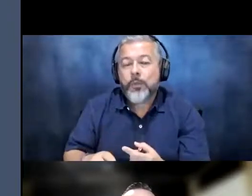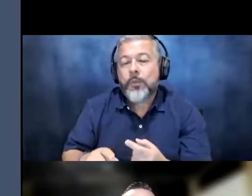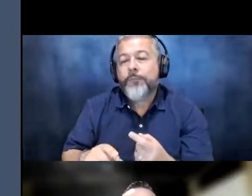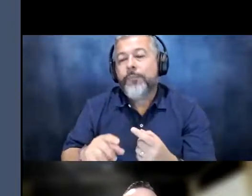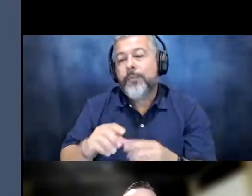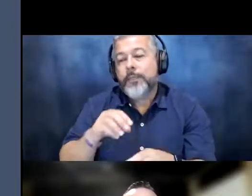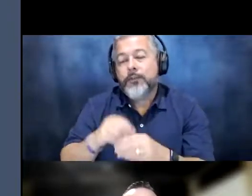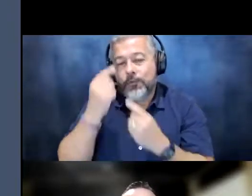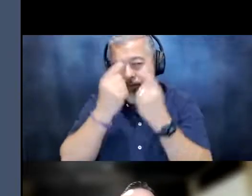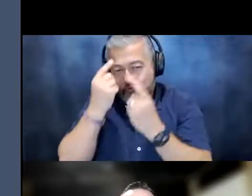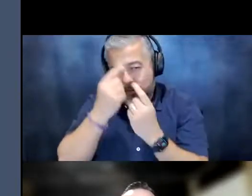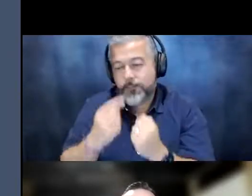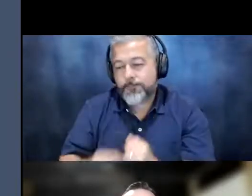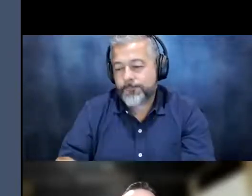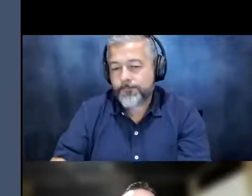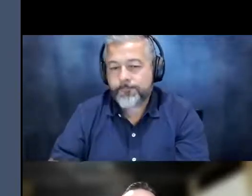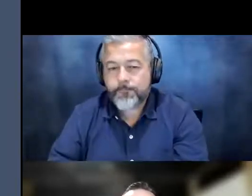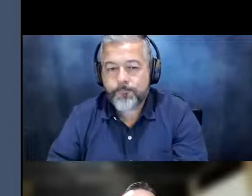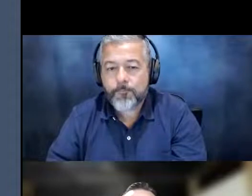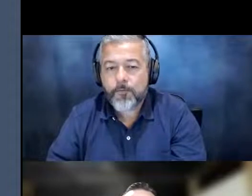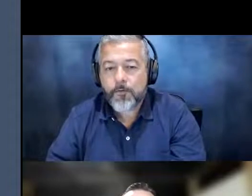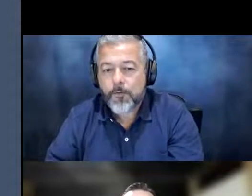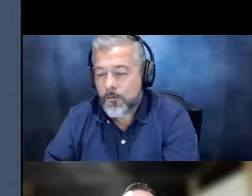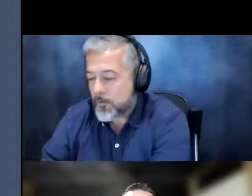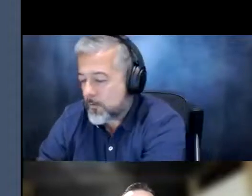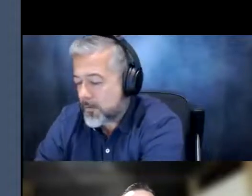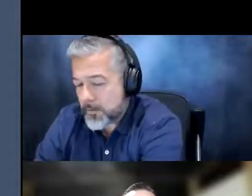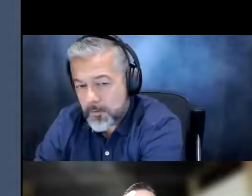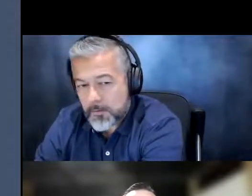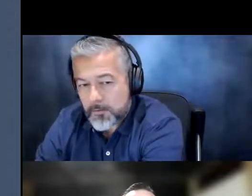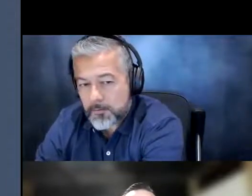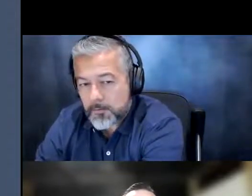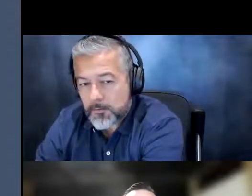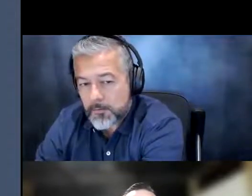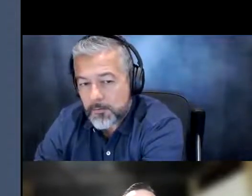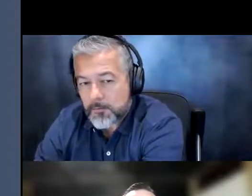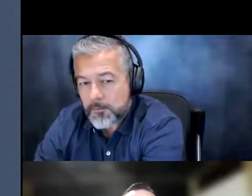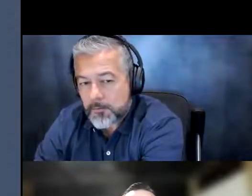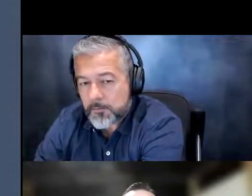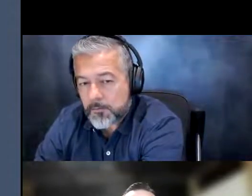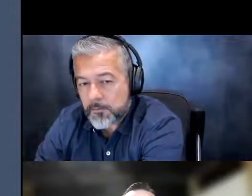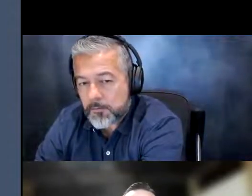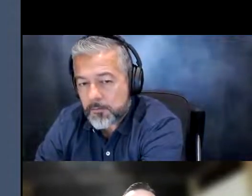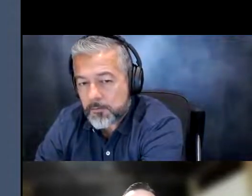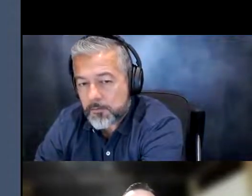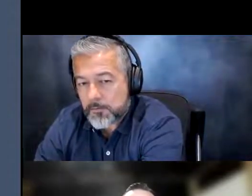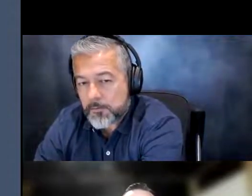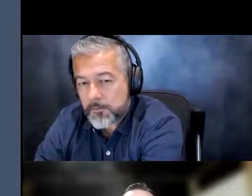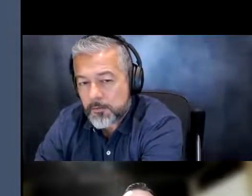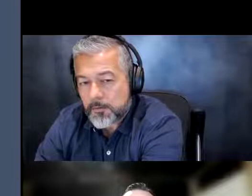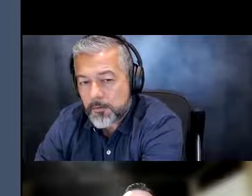into consideration. I will see if anybody else on the team wants to jump in